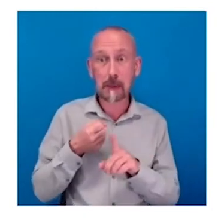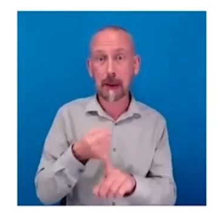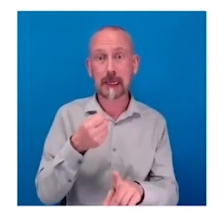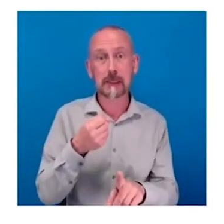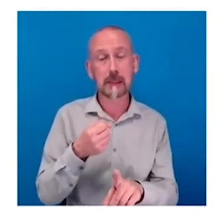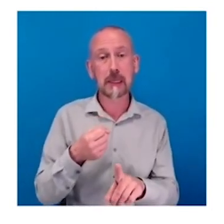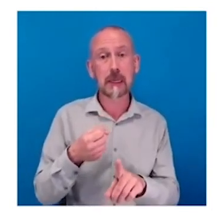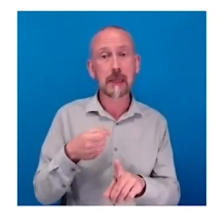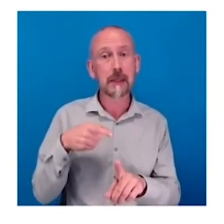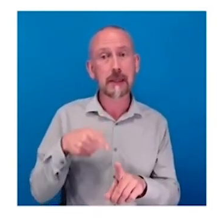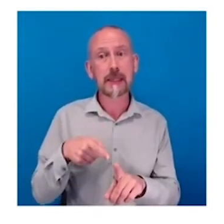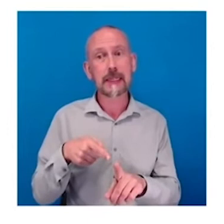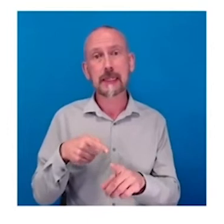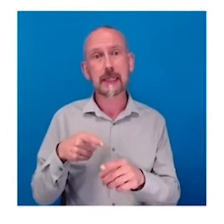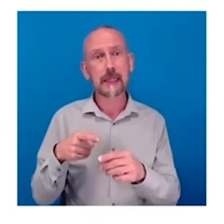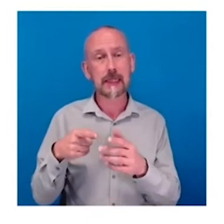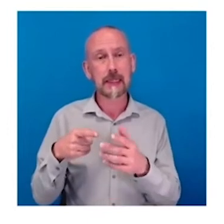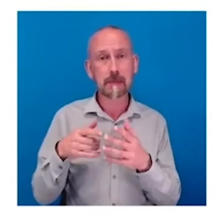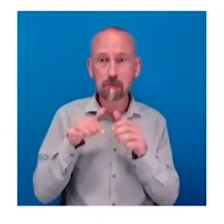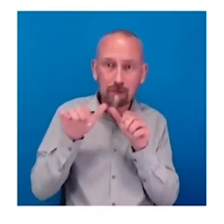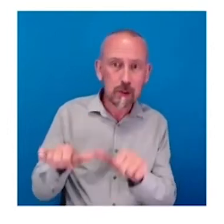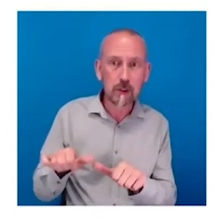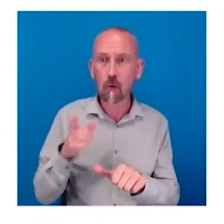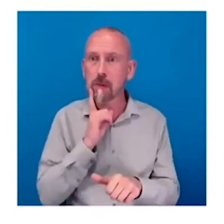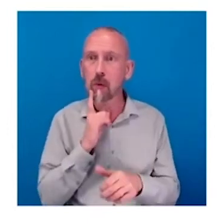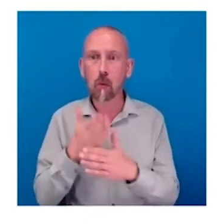over more suburban or rural areas?